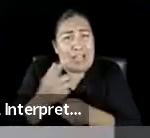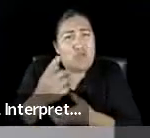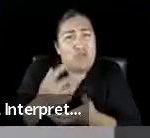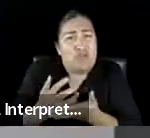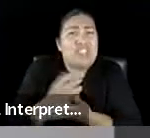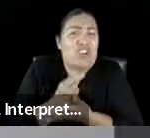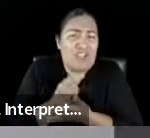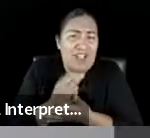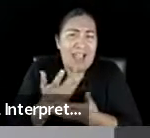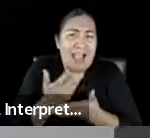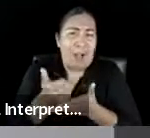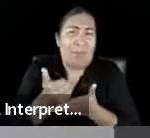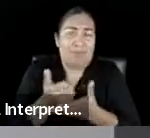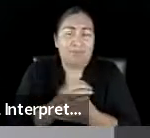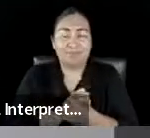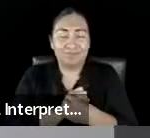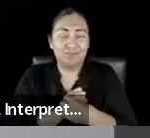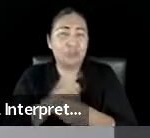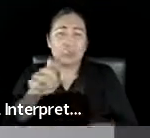Thank you.